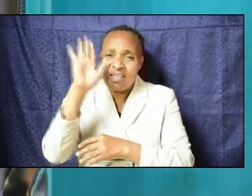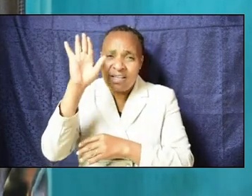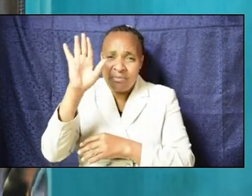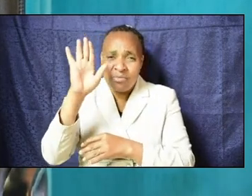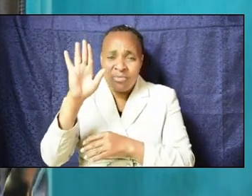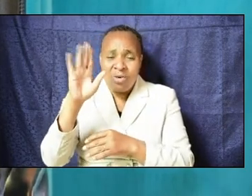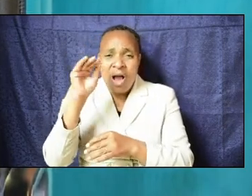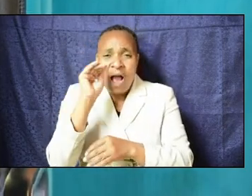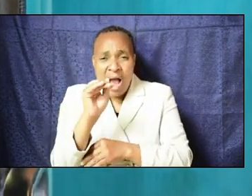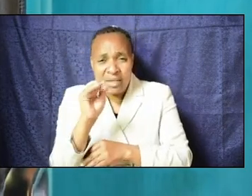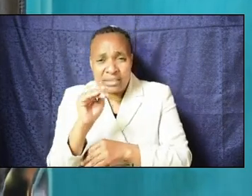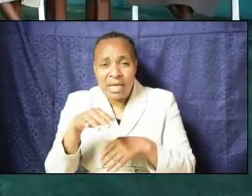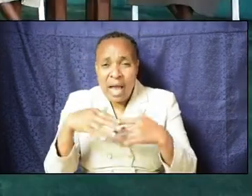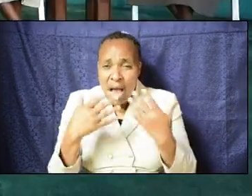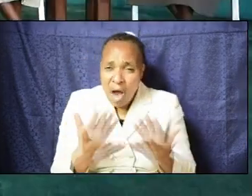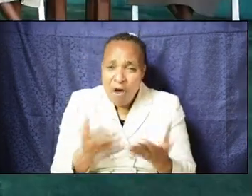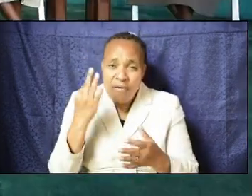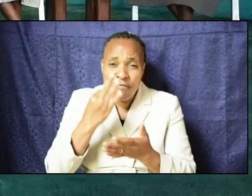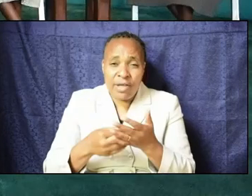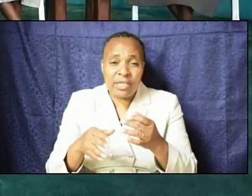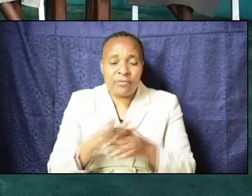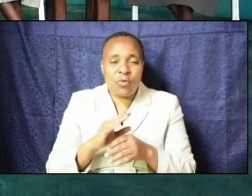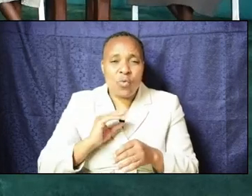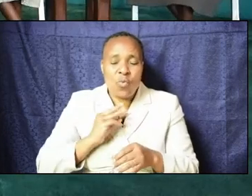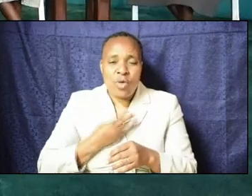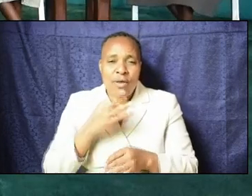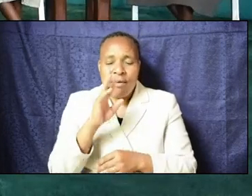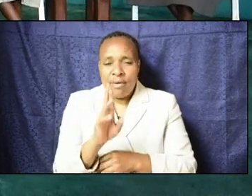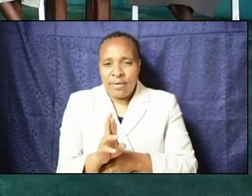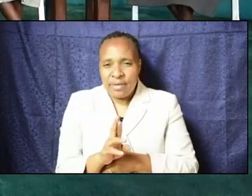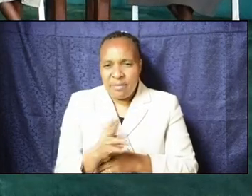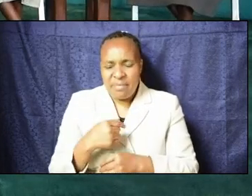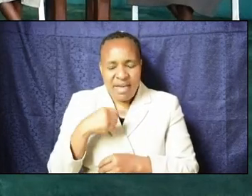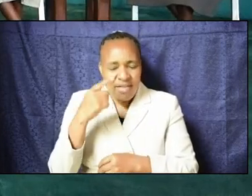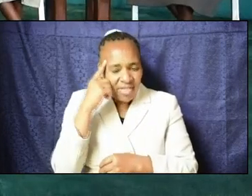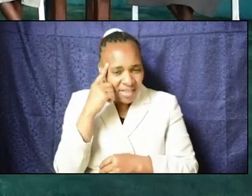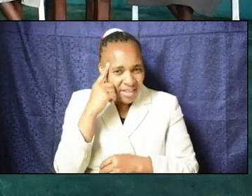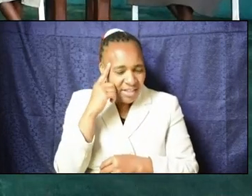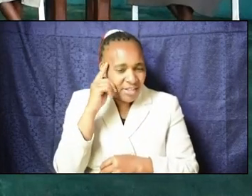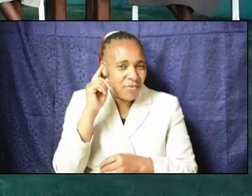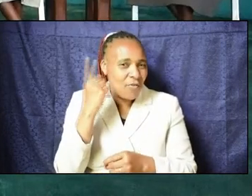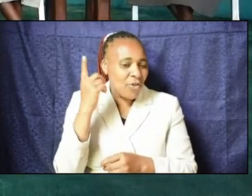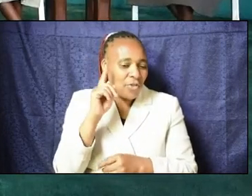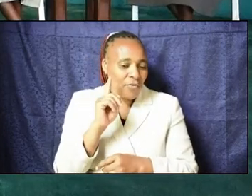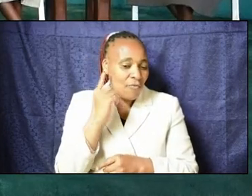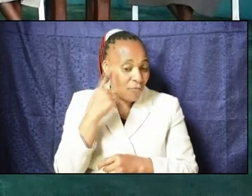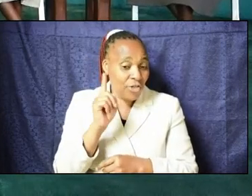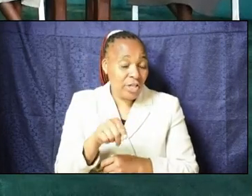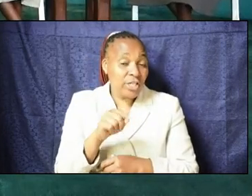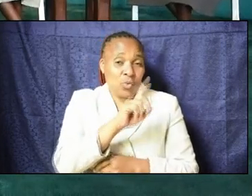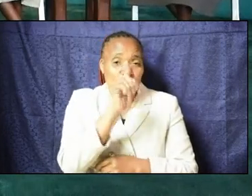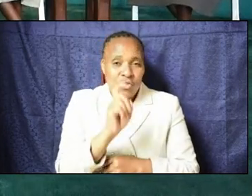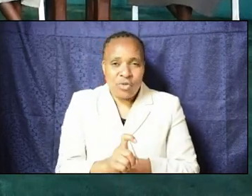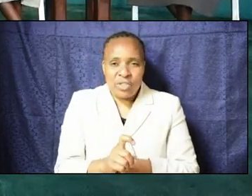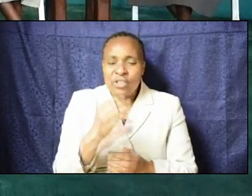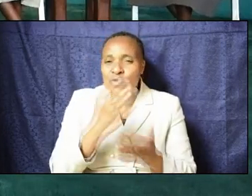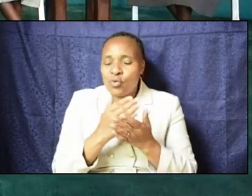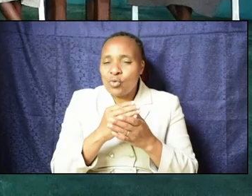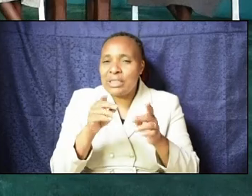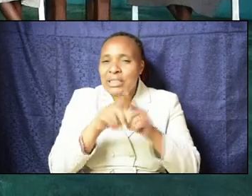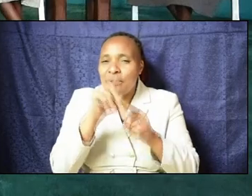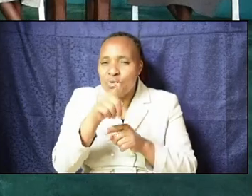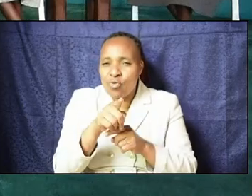and how faithful we are? Yeah, I think in regards to that question, definitely, as you two